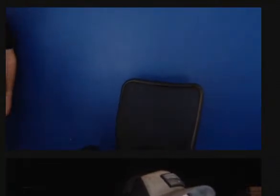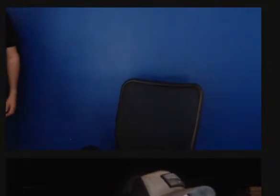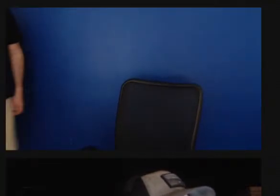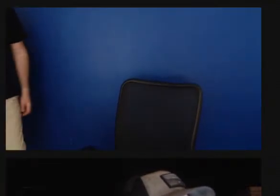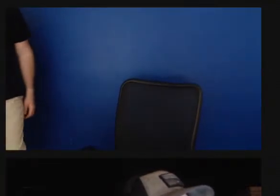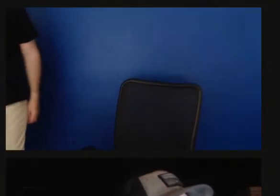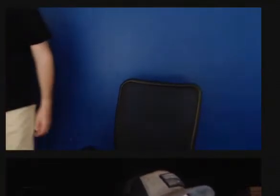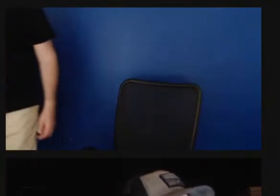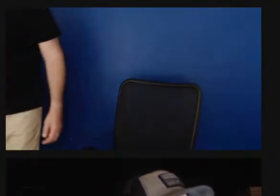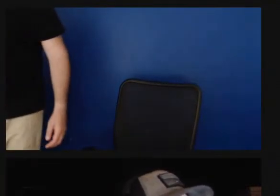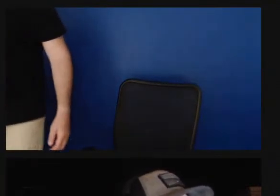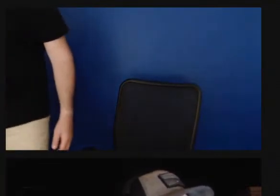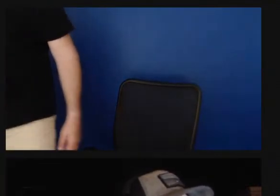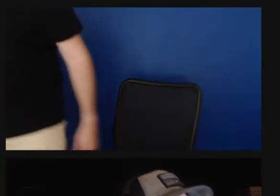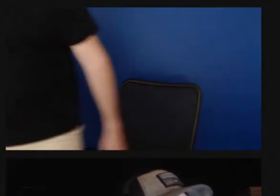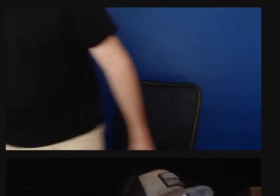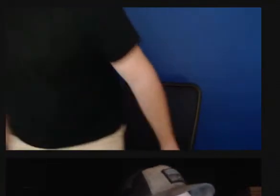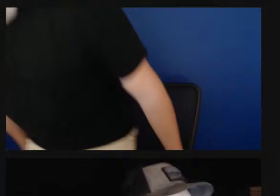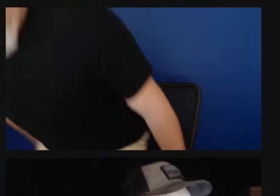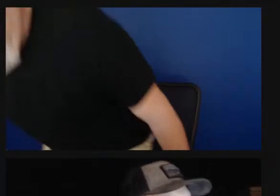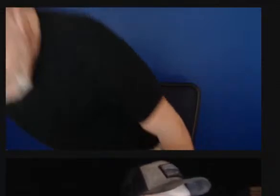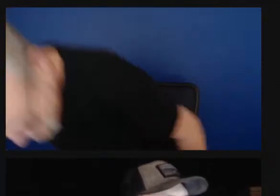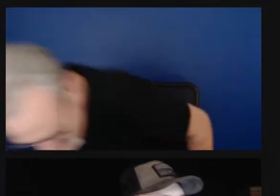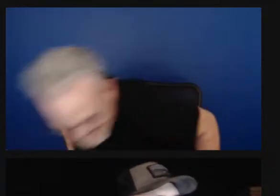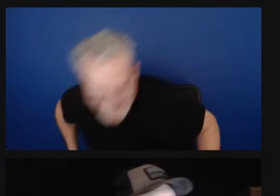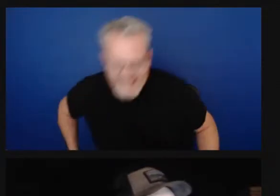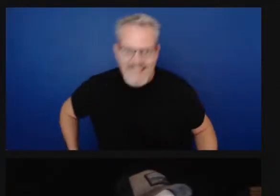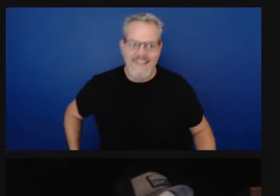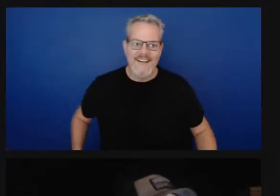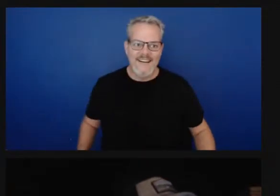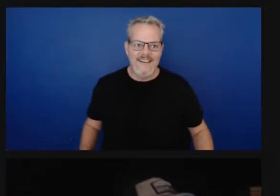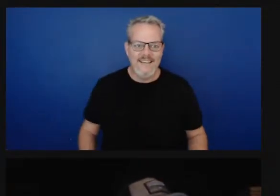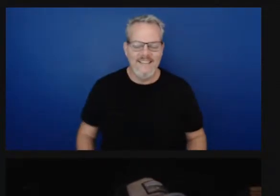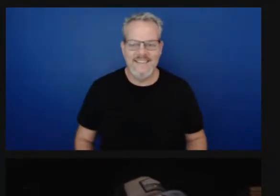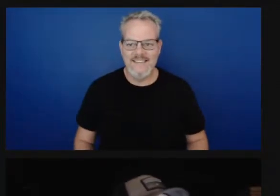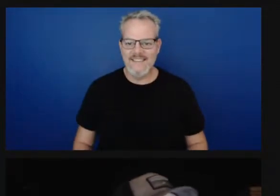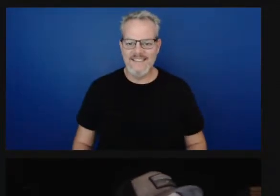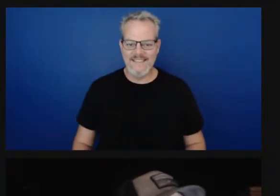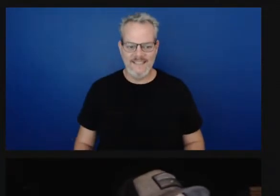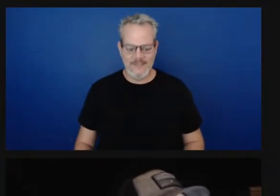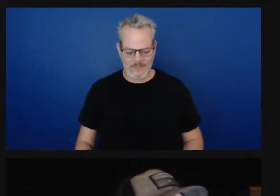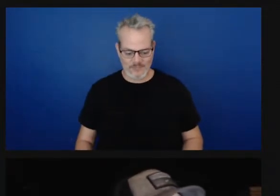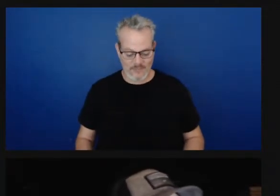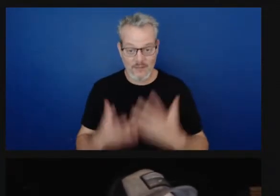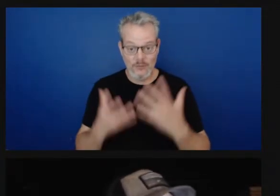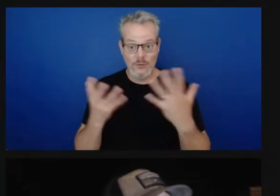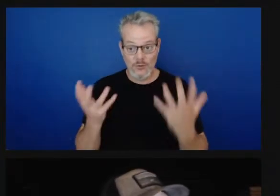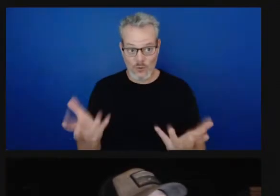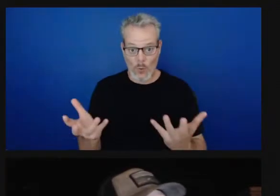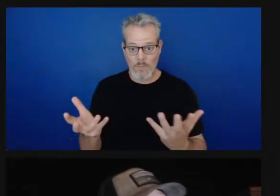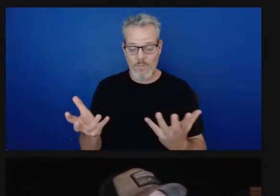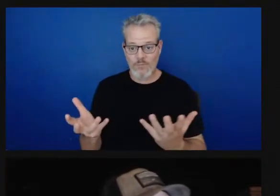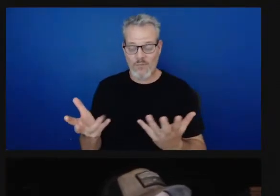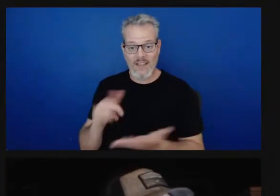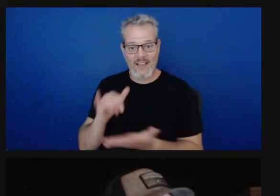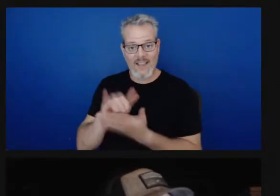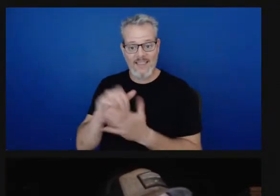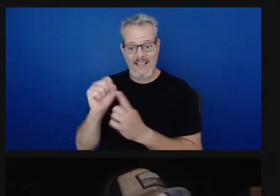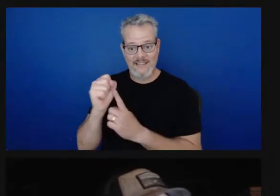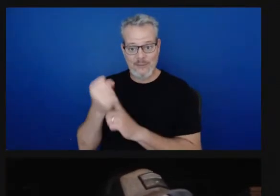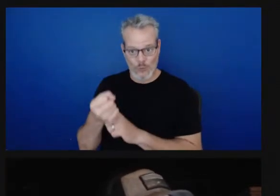as basic as possible. You're flushing it out pretty good. Yeah. So in that case,